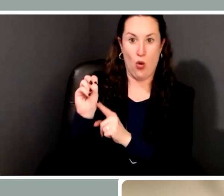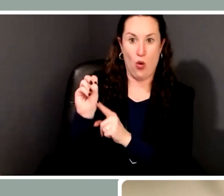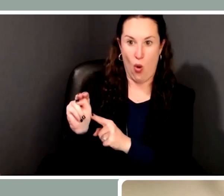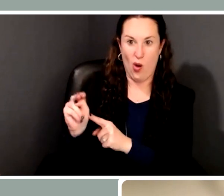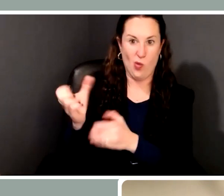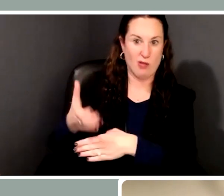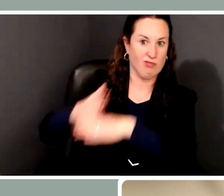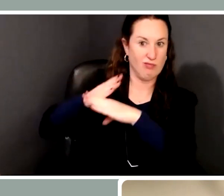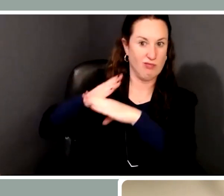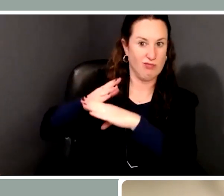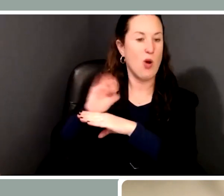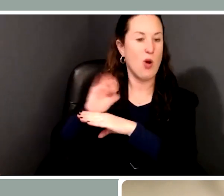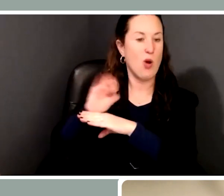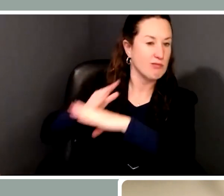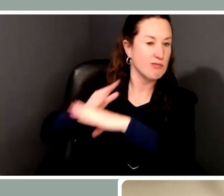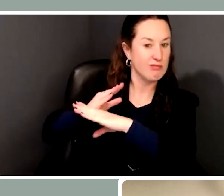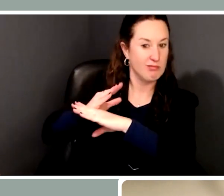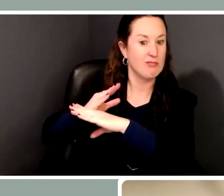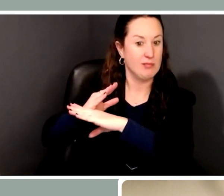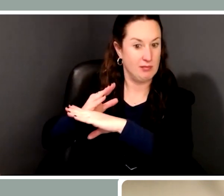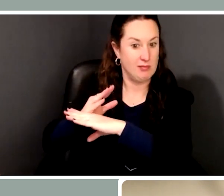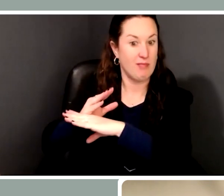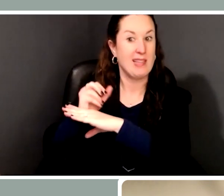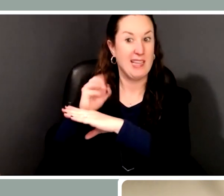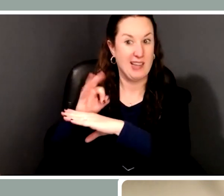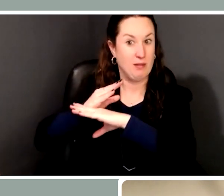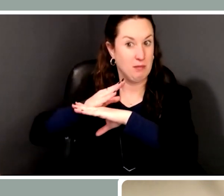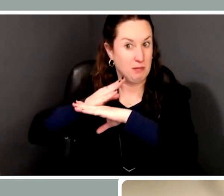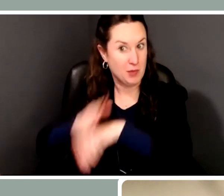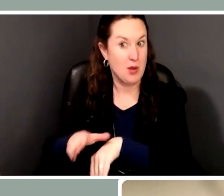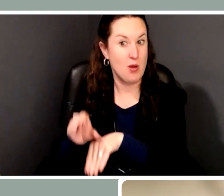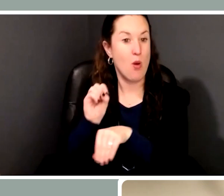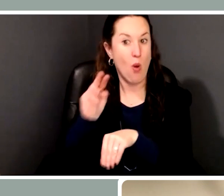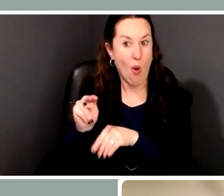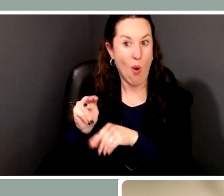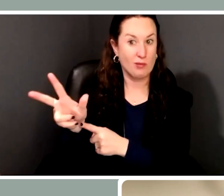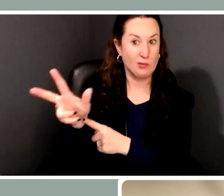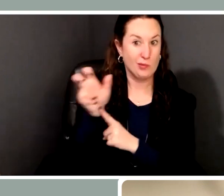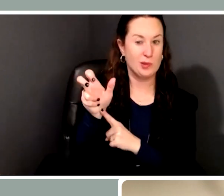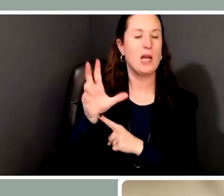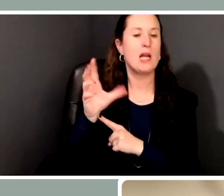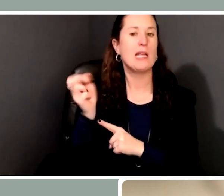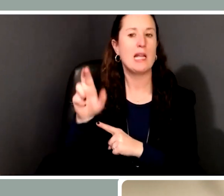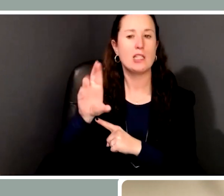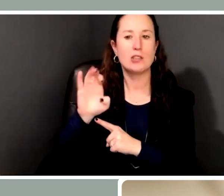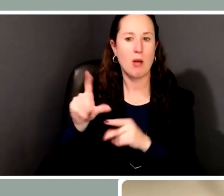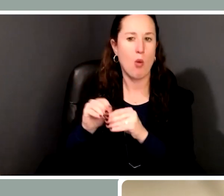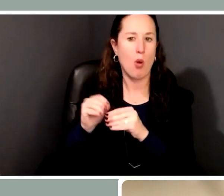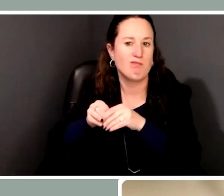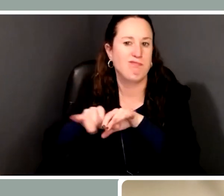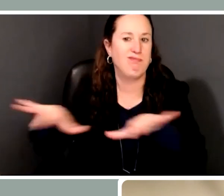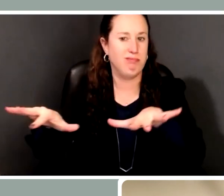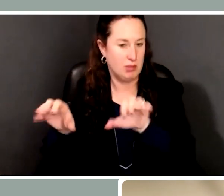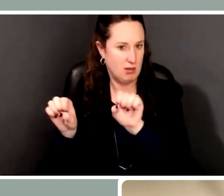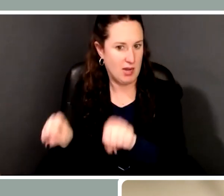to be turned off because when they're on, they drive the cancer cell growth. Okay. So we used to